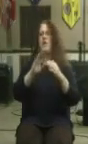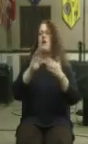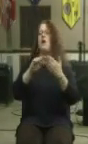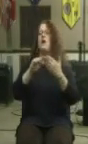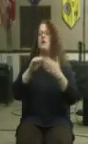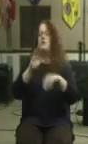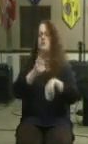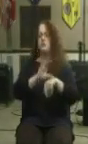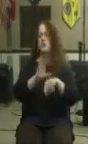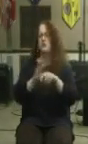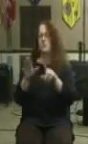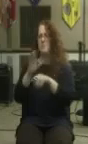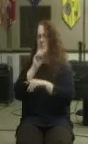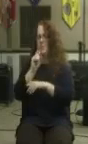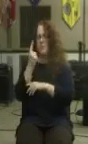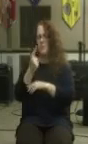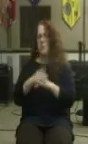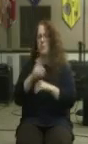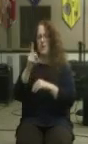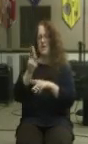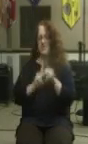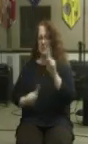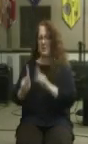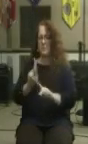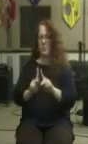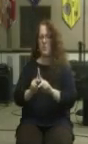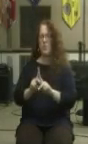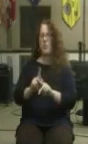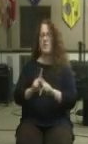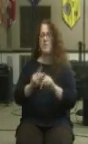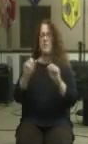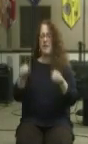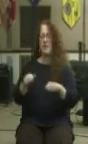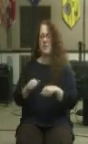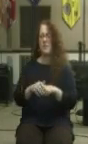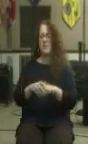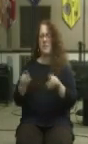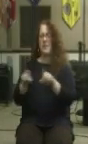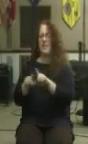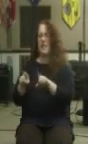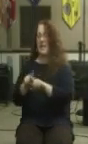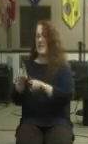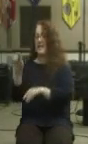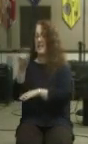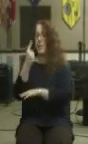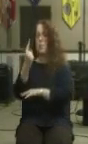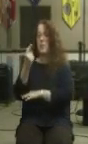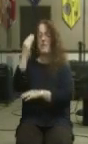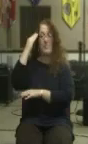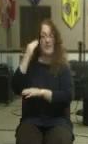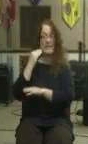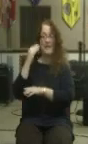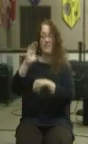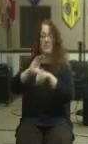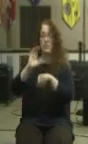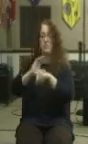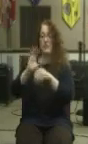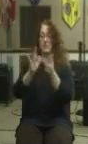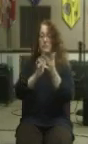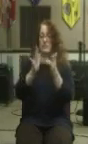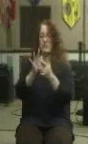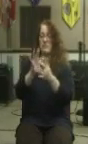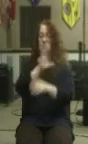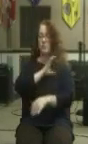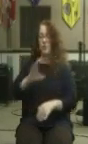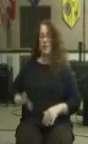our church be one as you are one. That we'll be one people, that we'll be able to be like the one who is the head of